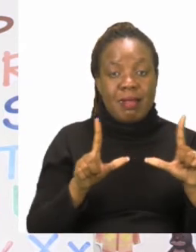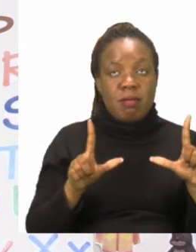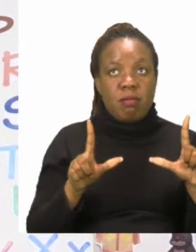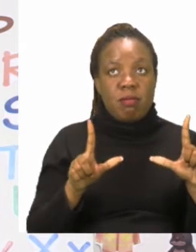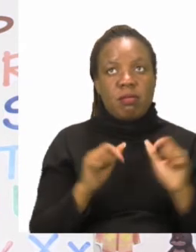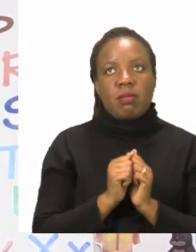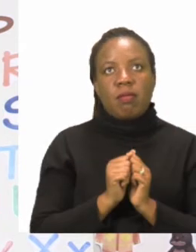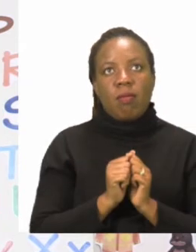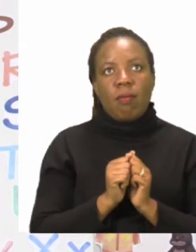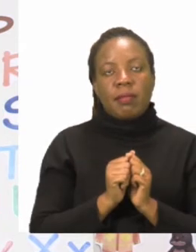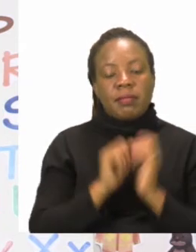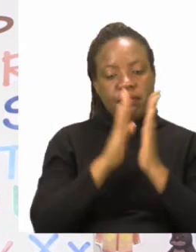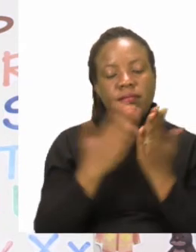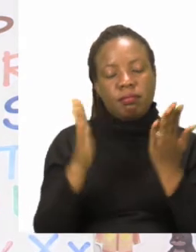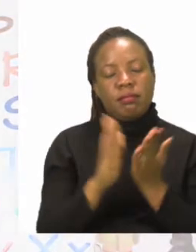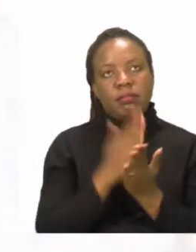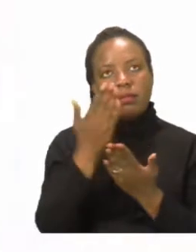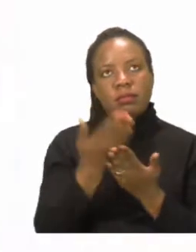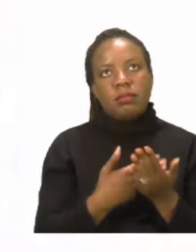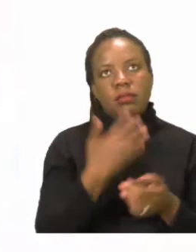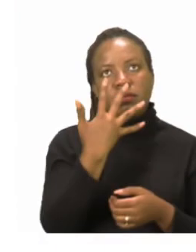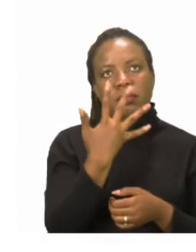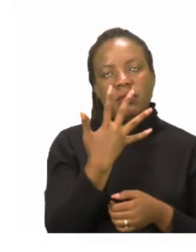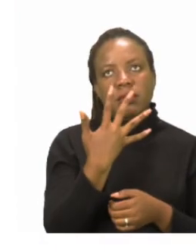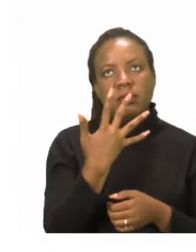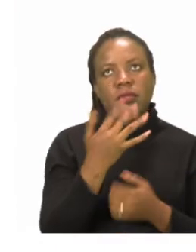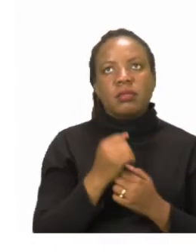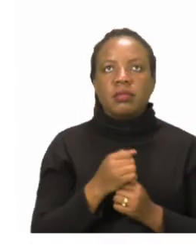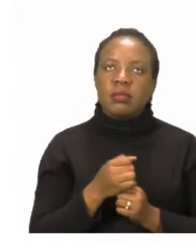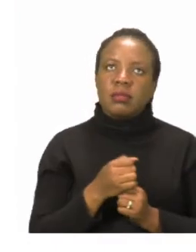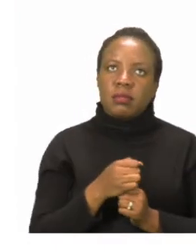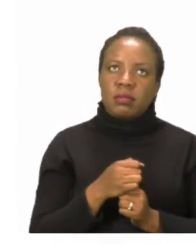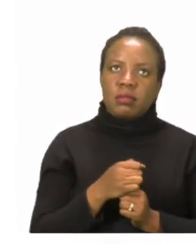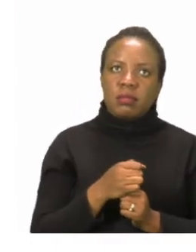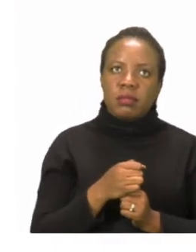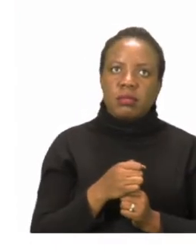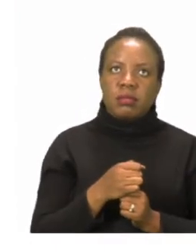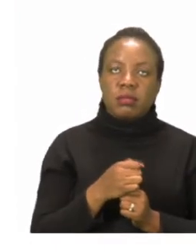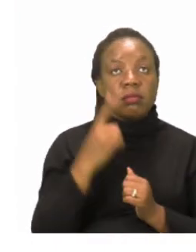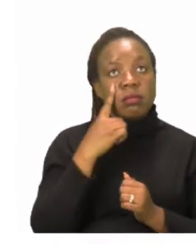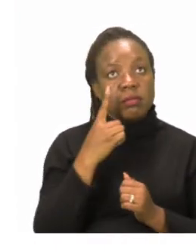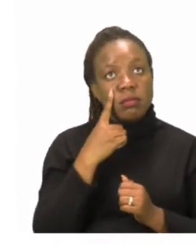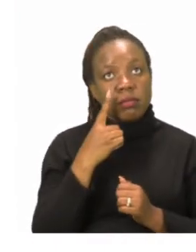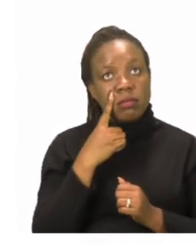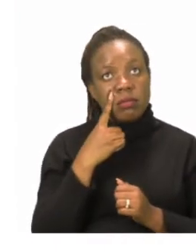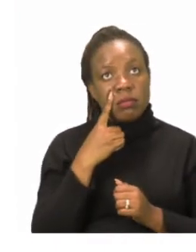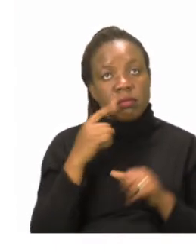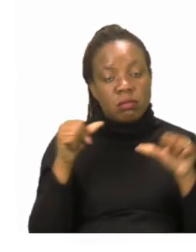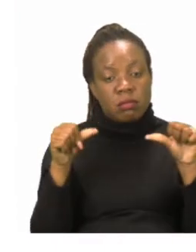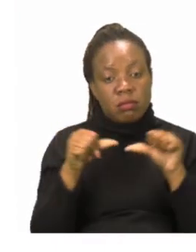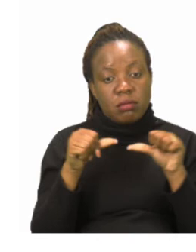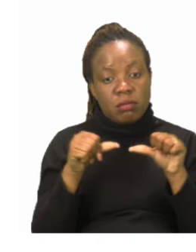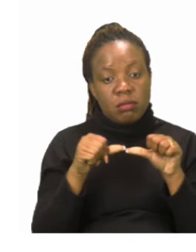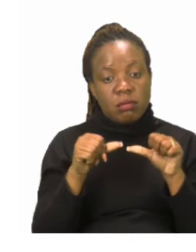turn our booklets to page 5. Now on page 5, you will see measurement, length